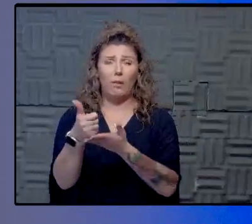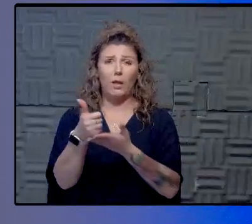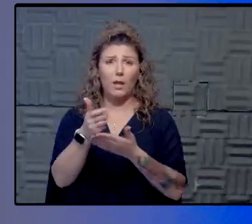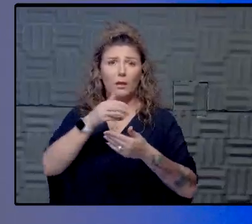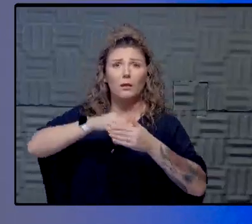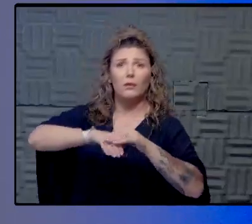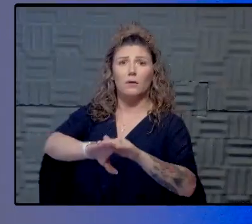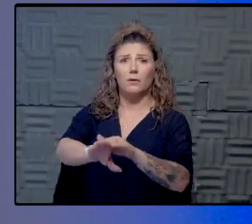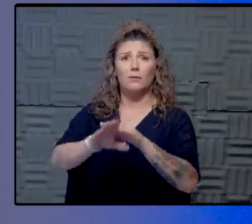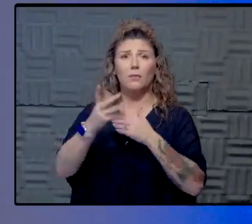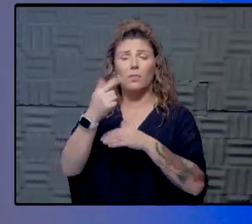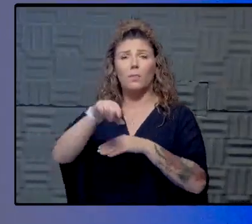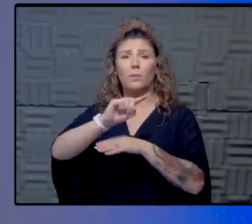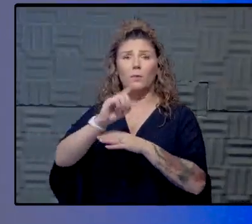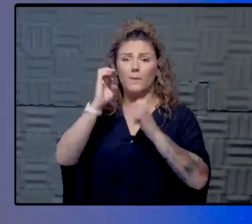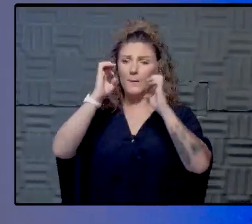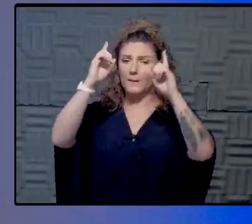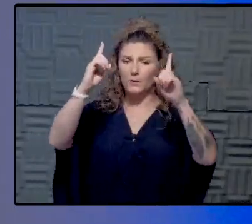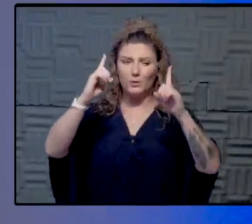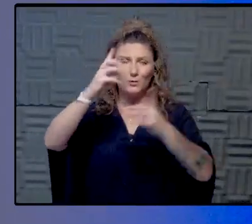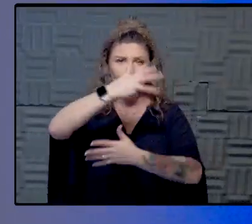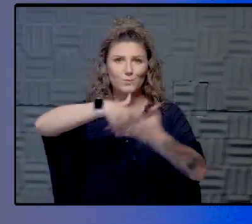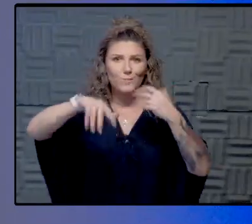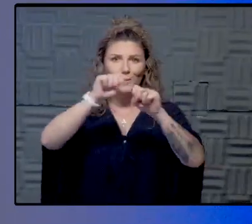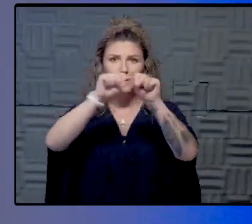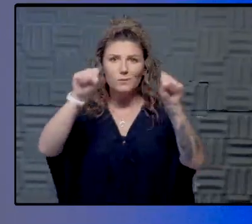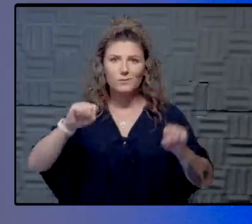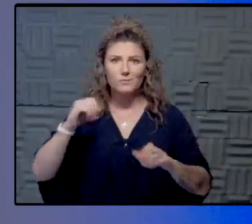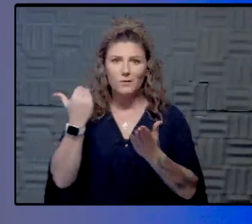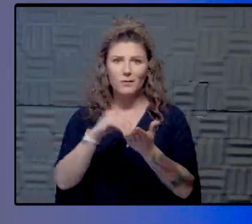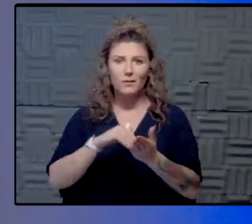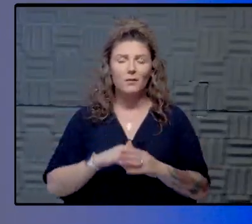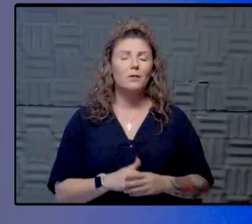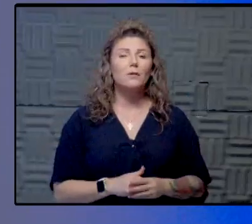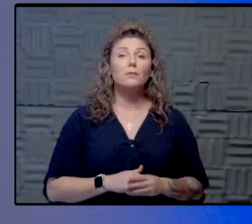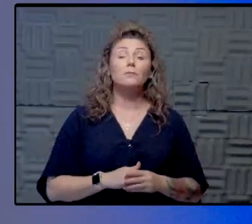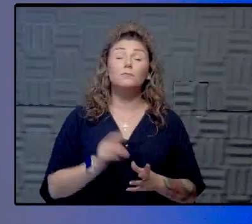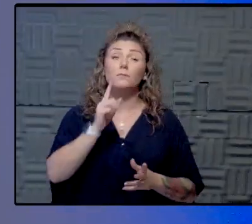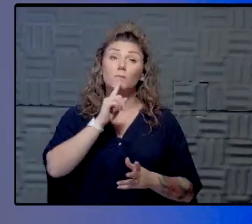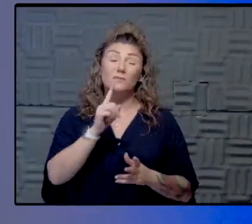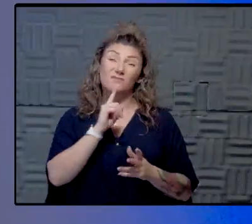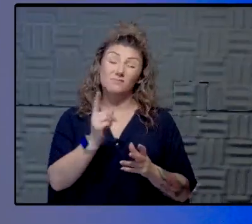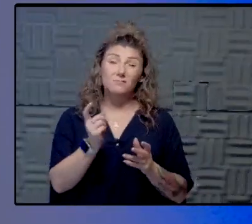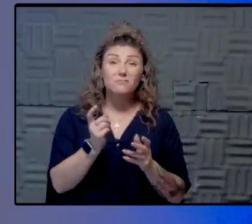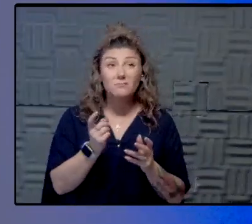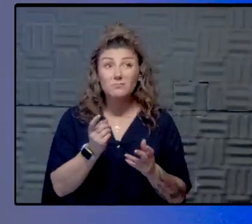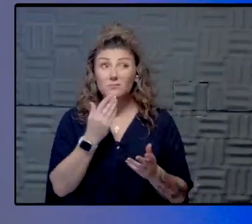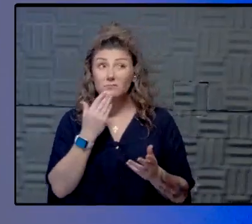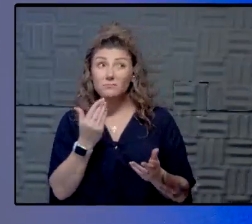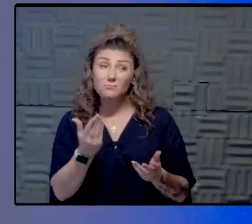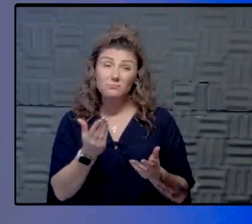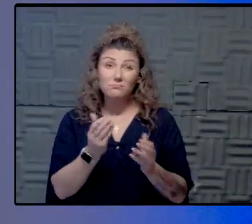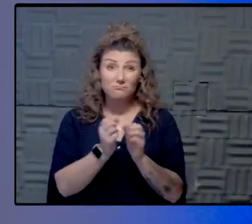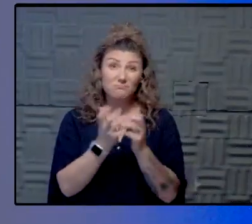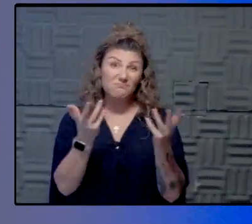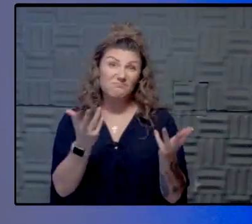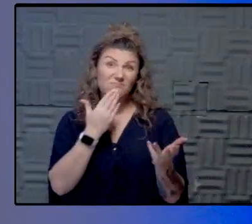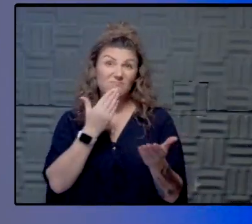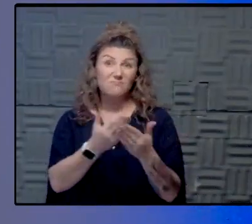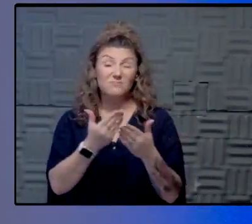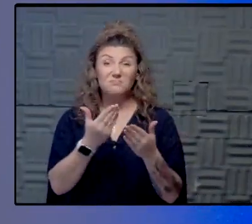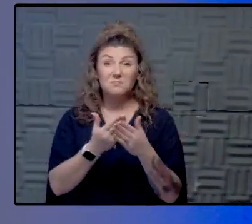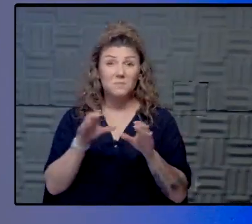those educational and social systems. Again, we have a fair amount of children who have done well in the